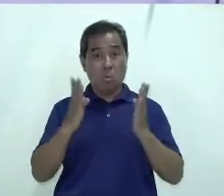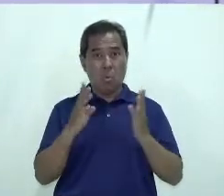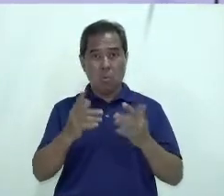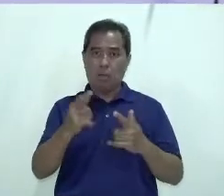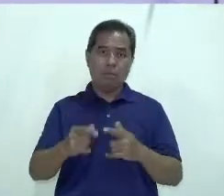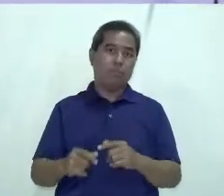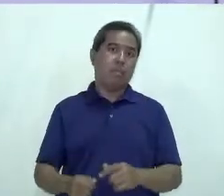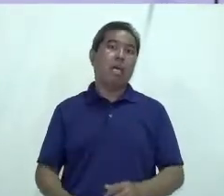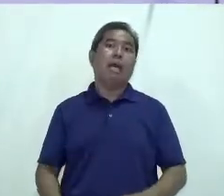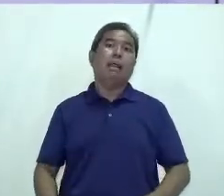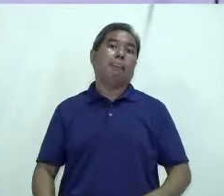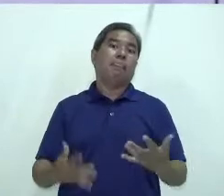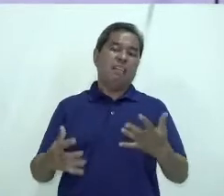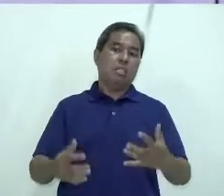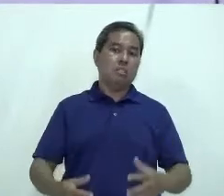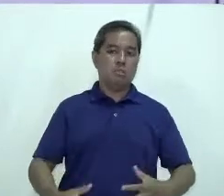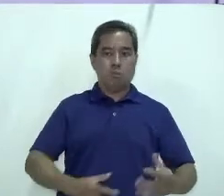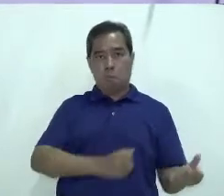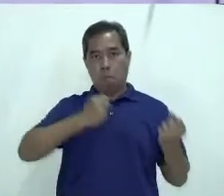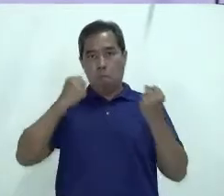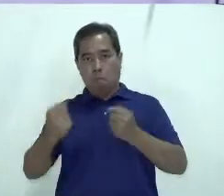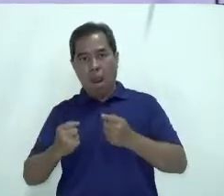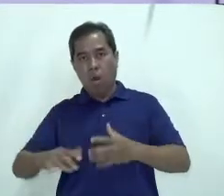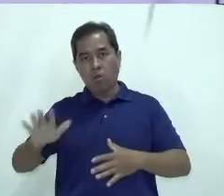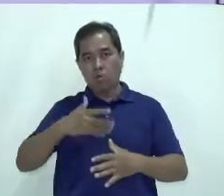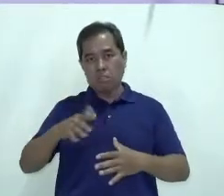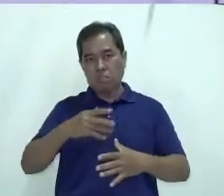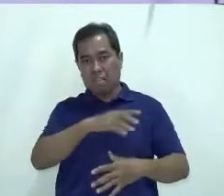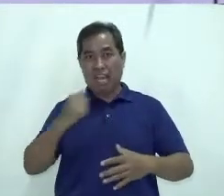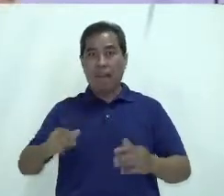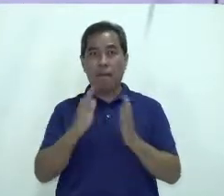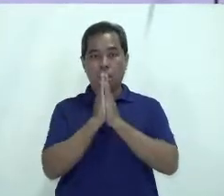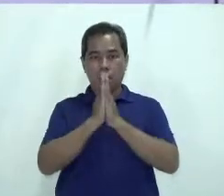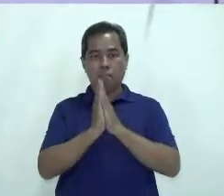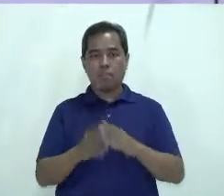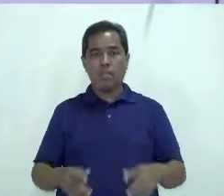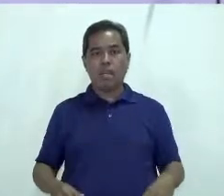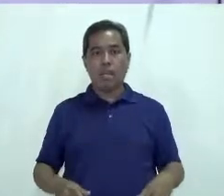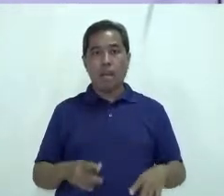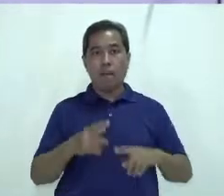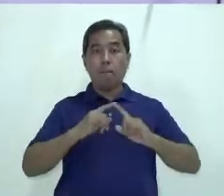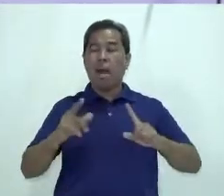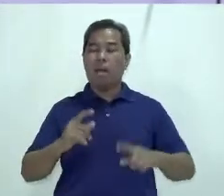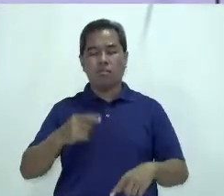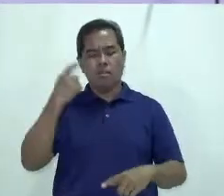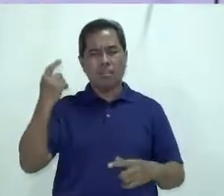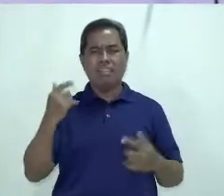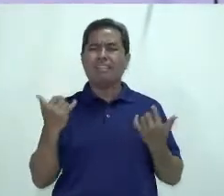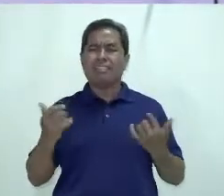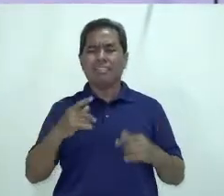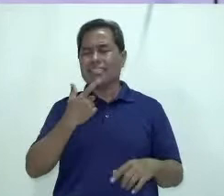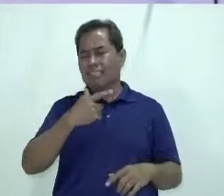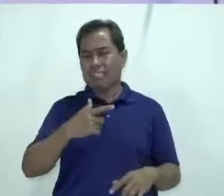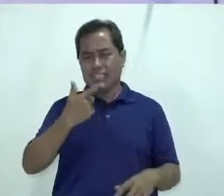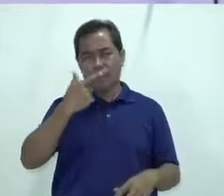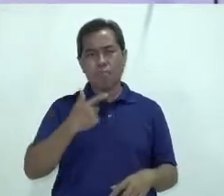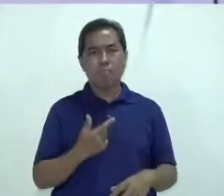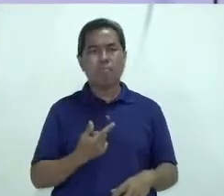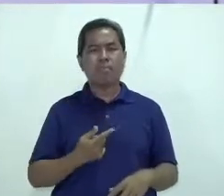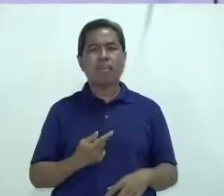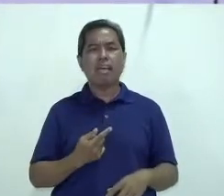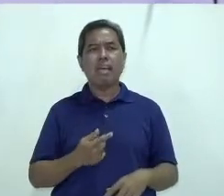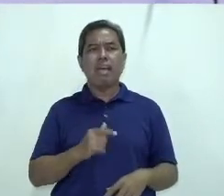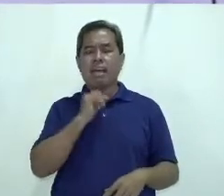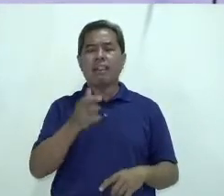pretty powerful, singing and praying. But you see, it's not about their singing and praying. It's about the one who they were